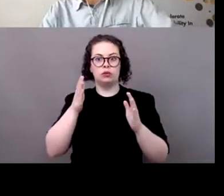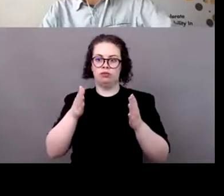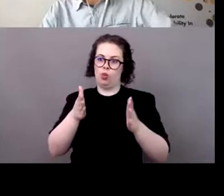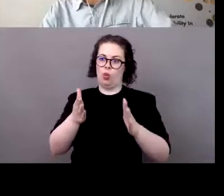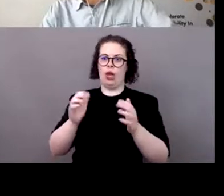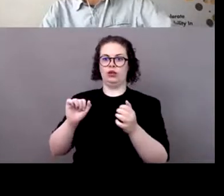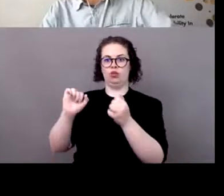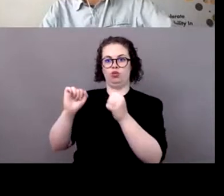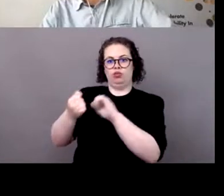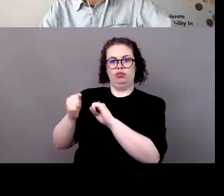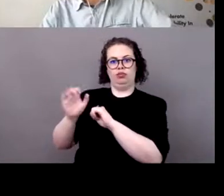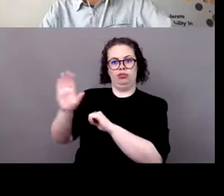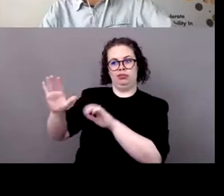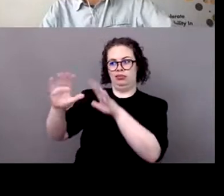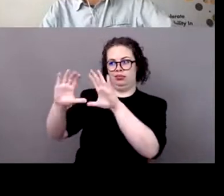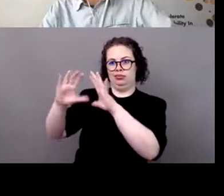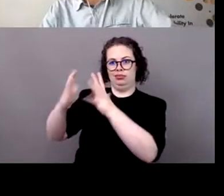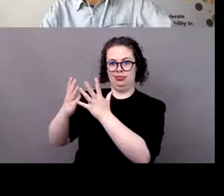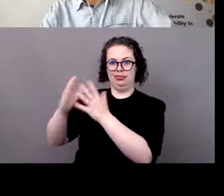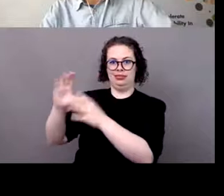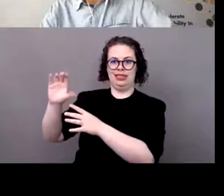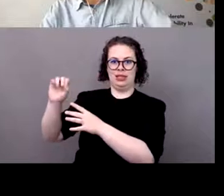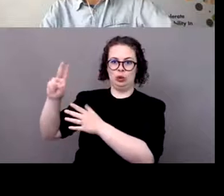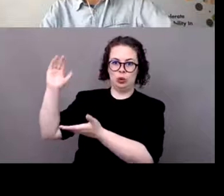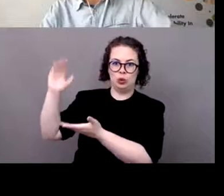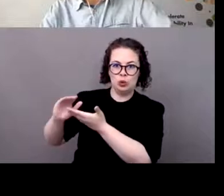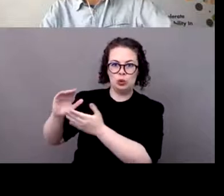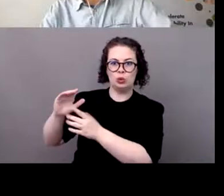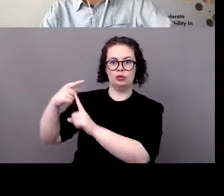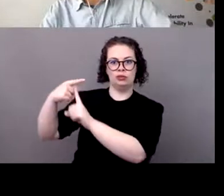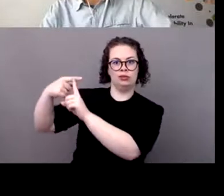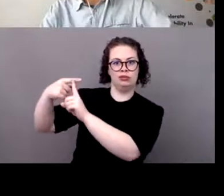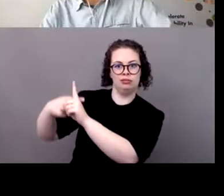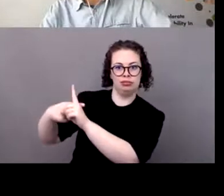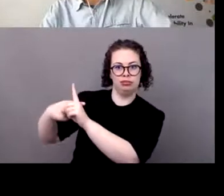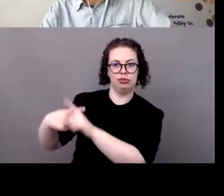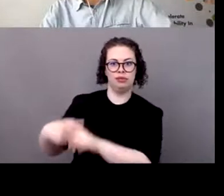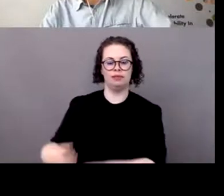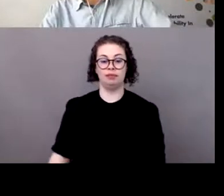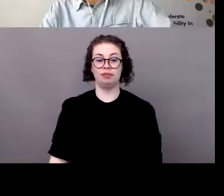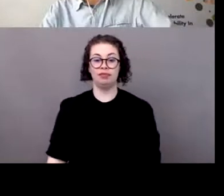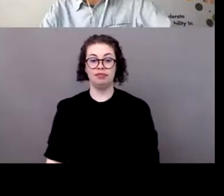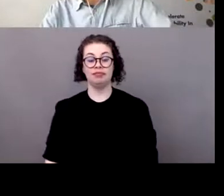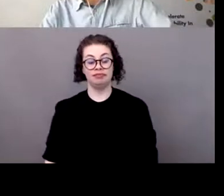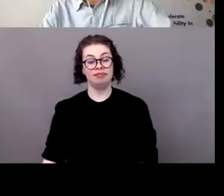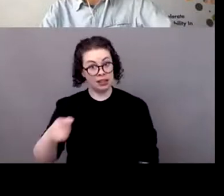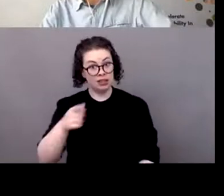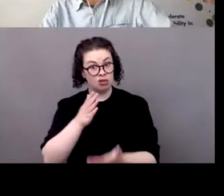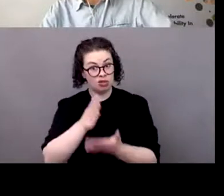Benjamin, it's actually a huge responsibility for Paris 2024.